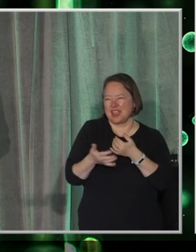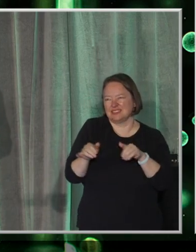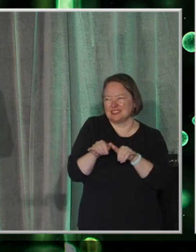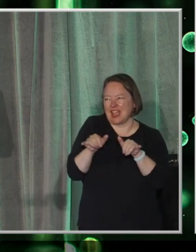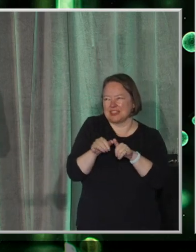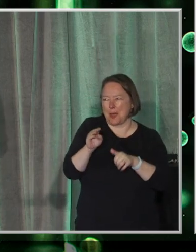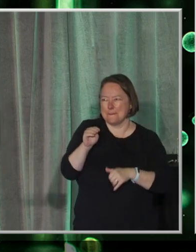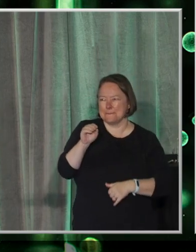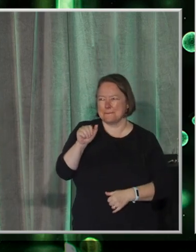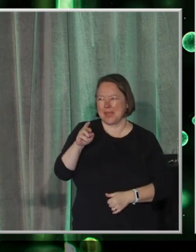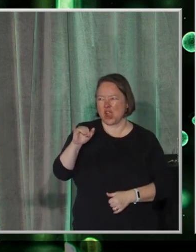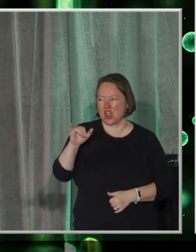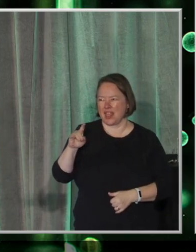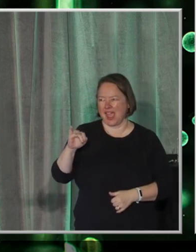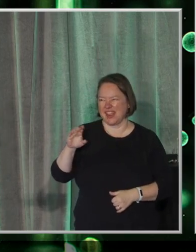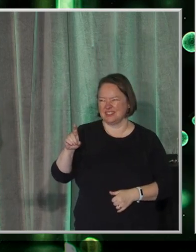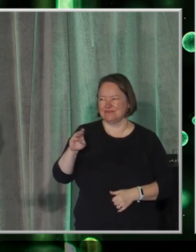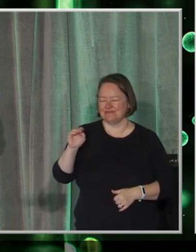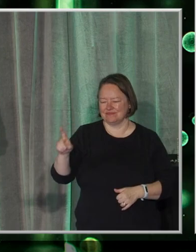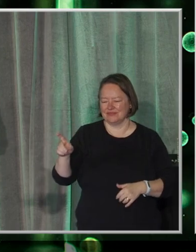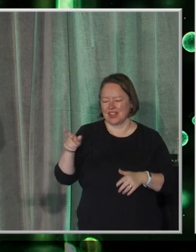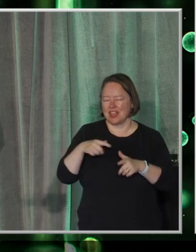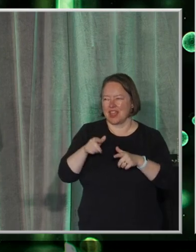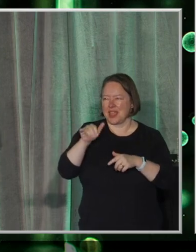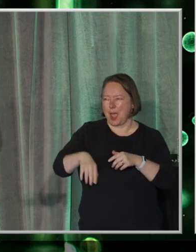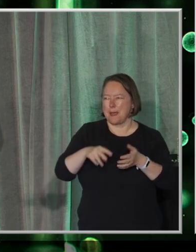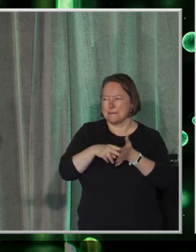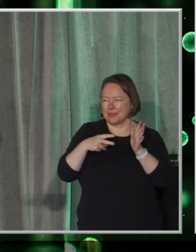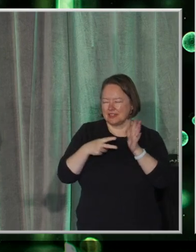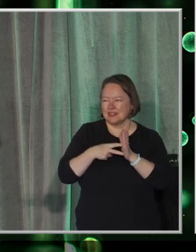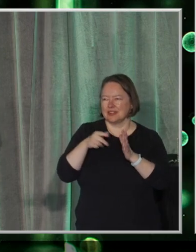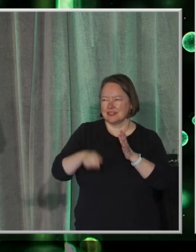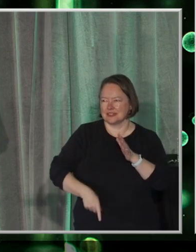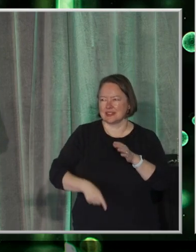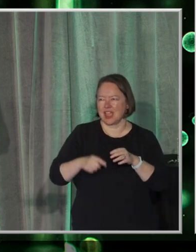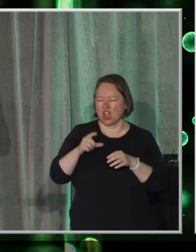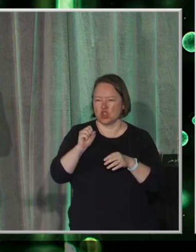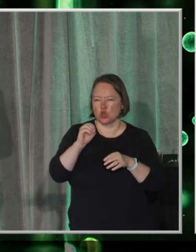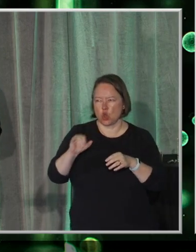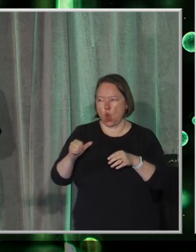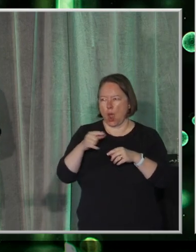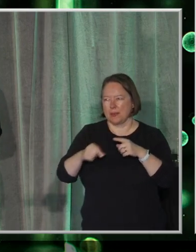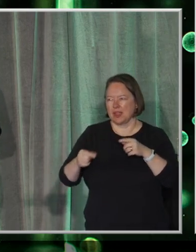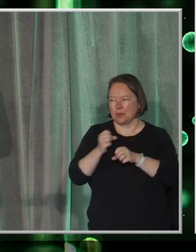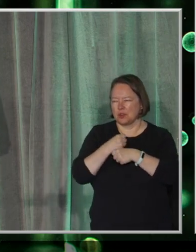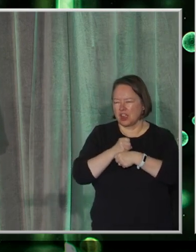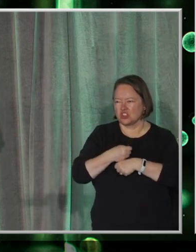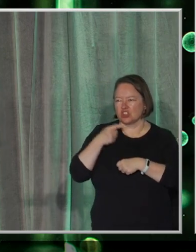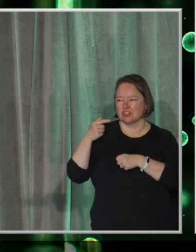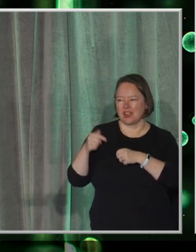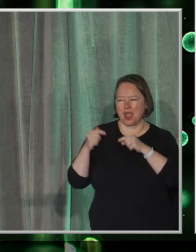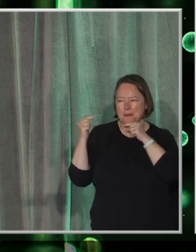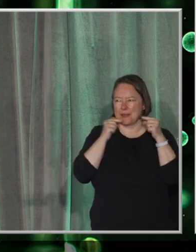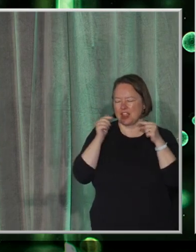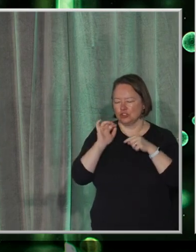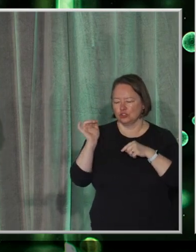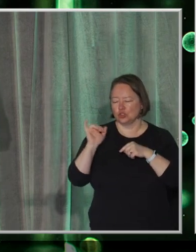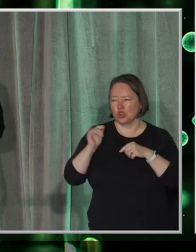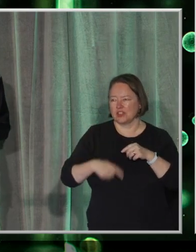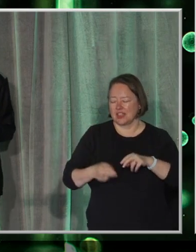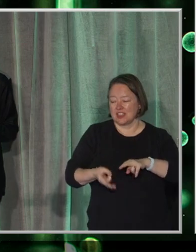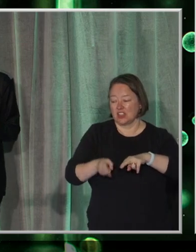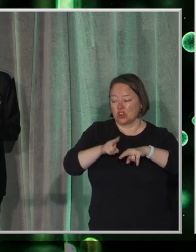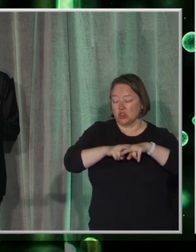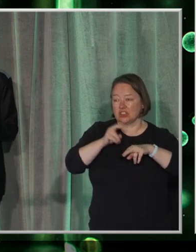and it has the low agriculture land, which means there should be low production of the agriculture, things like soybean and maize. And also there is the increase of the